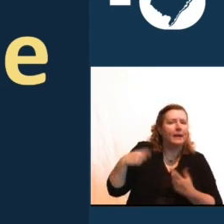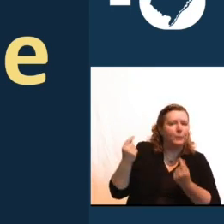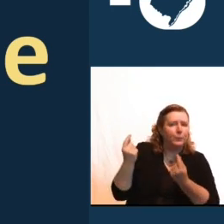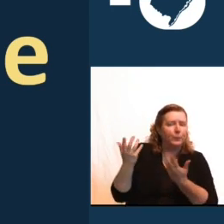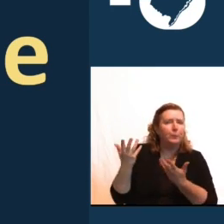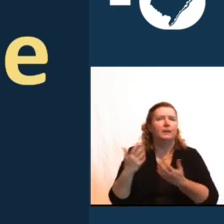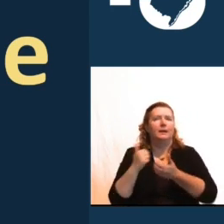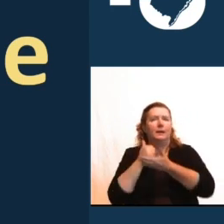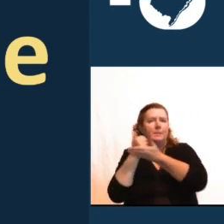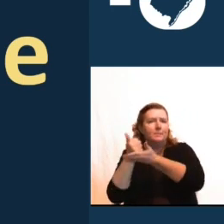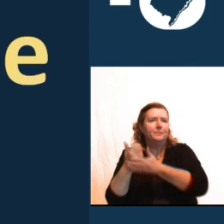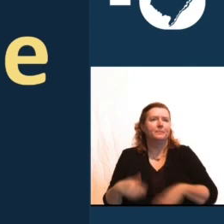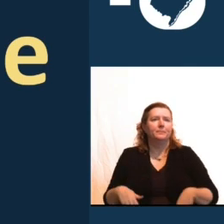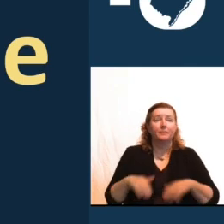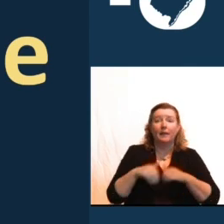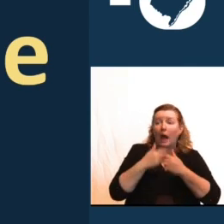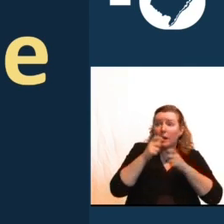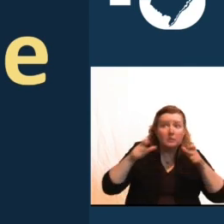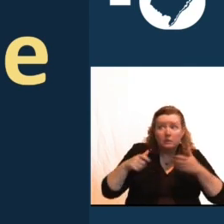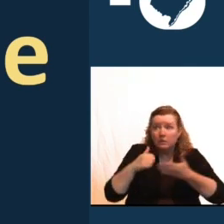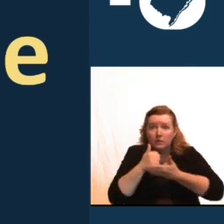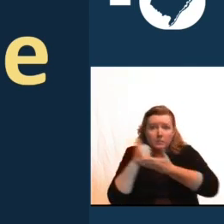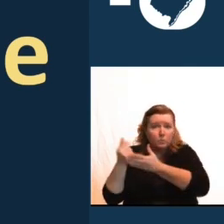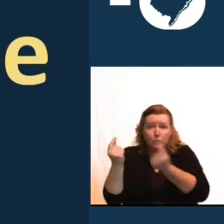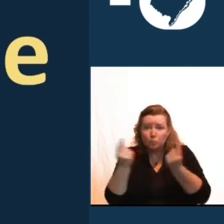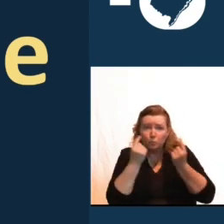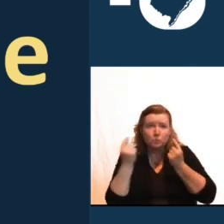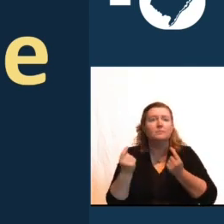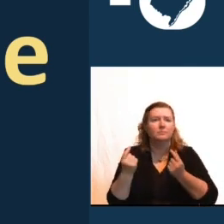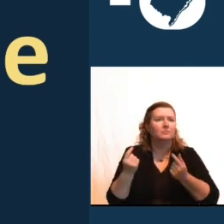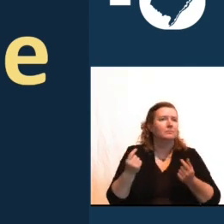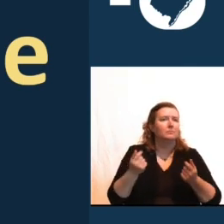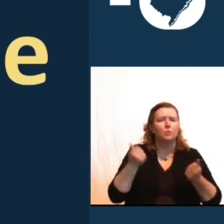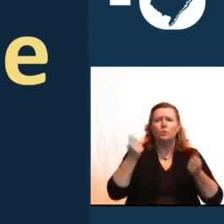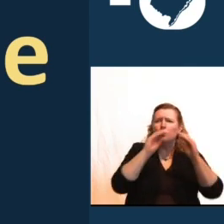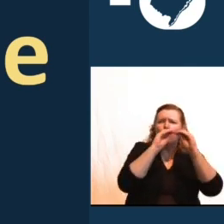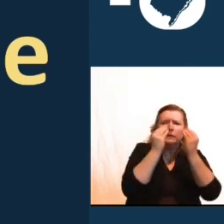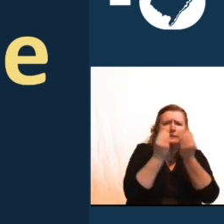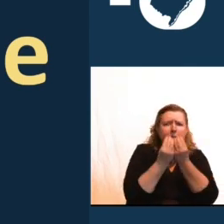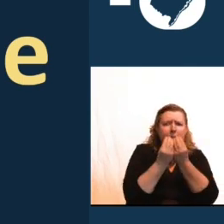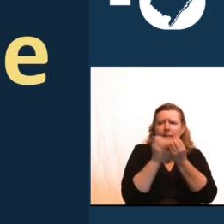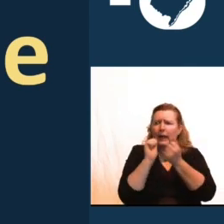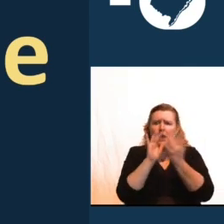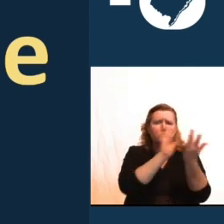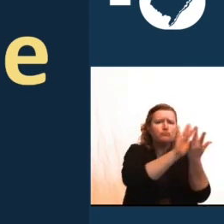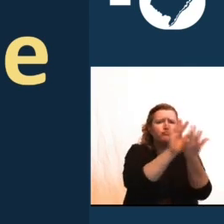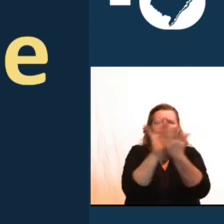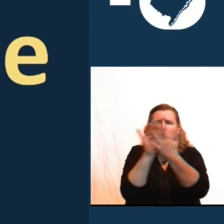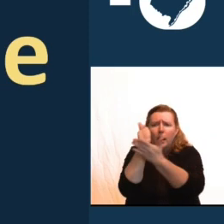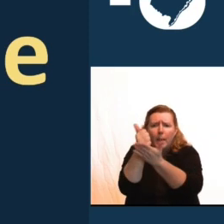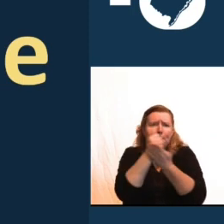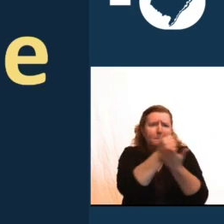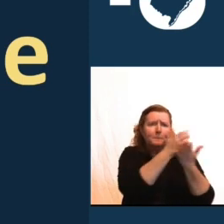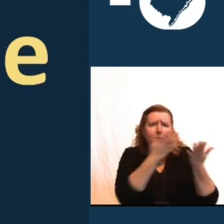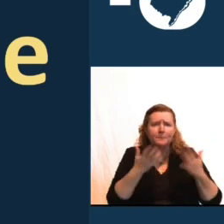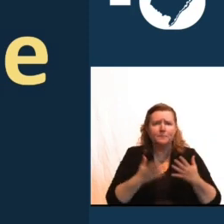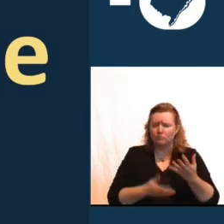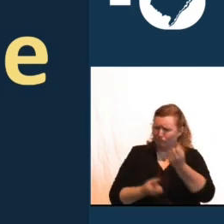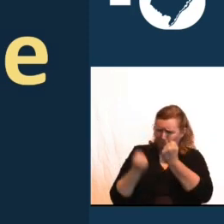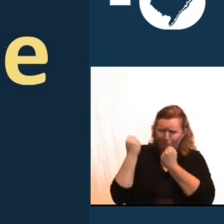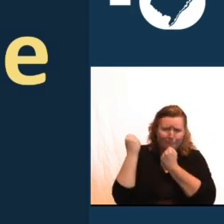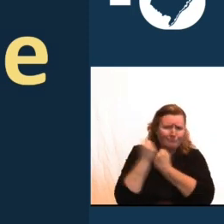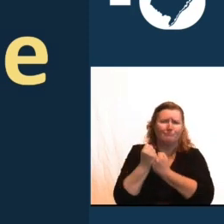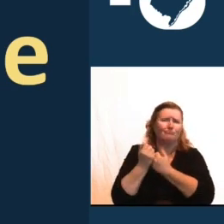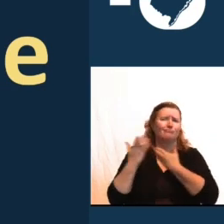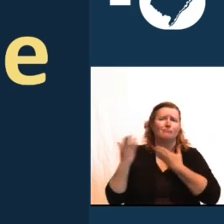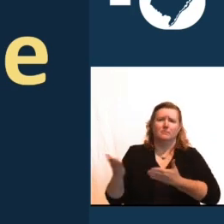work with as it relates to shipping things either to folks in Ukraine or refugees